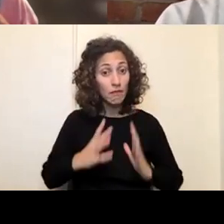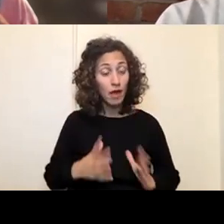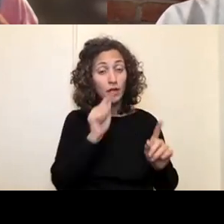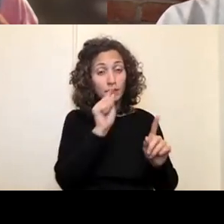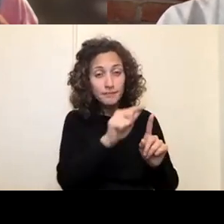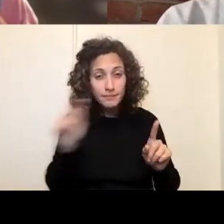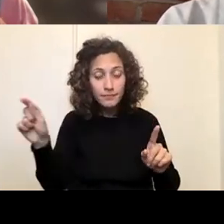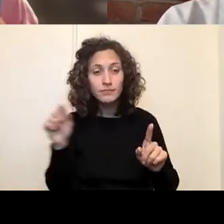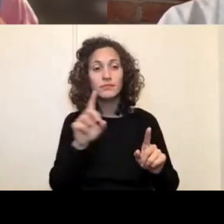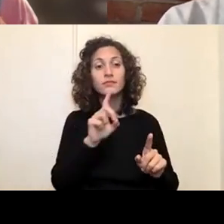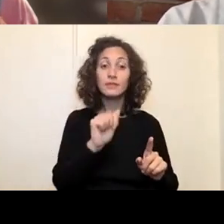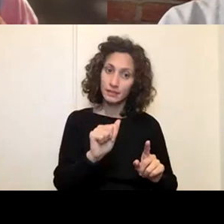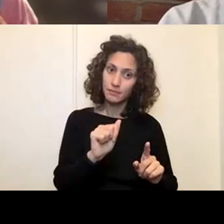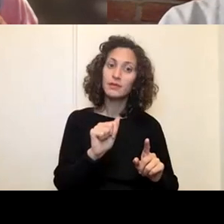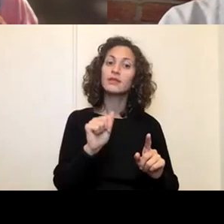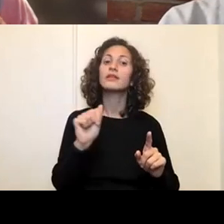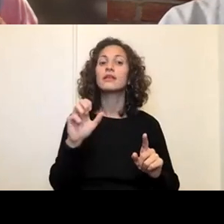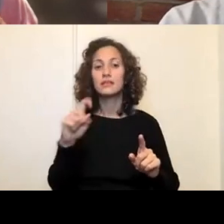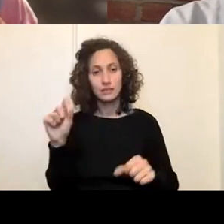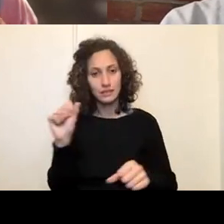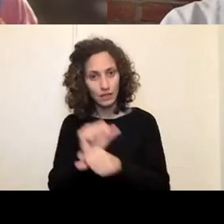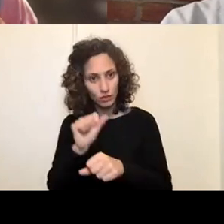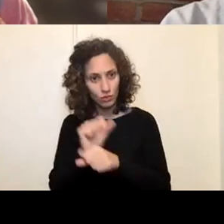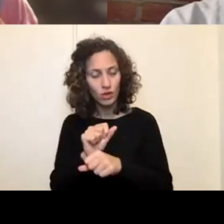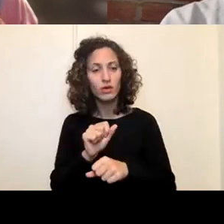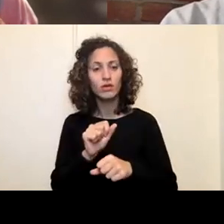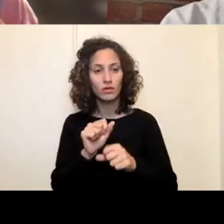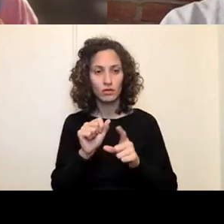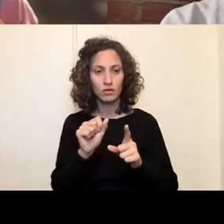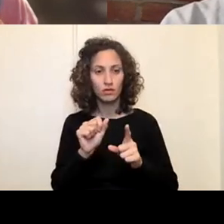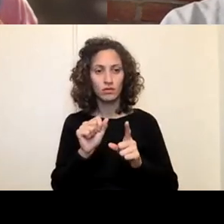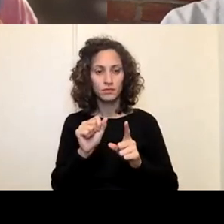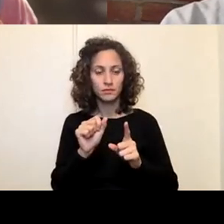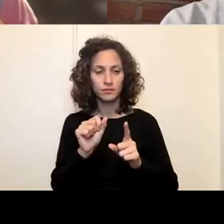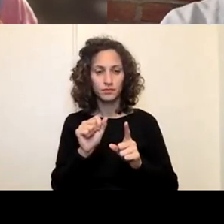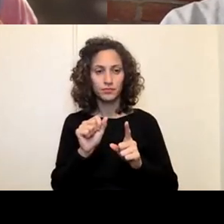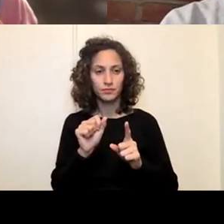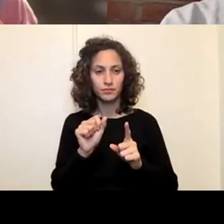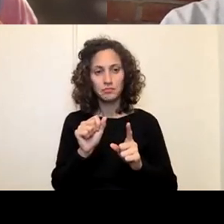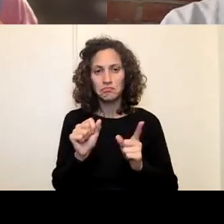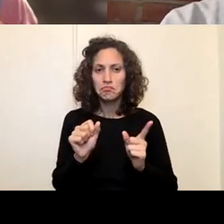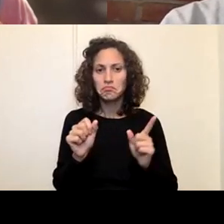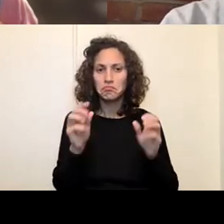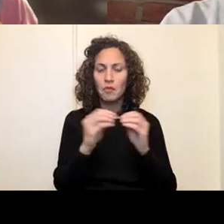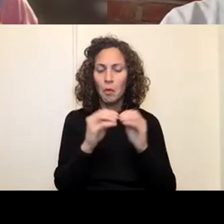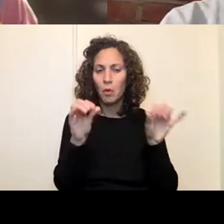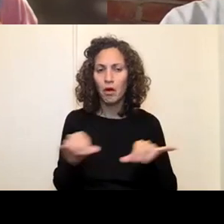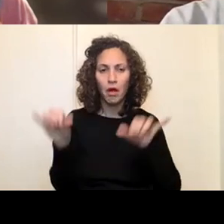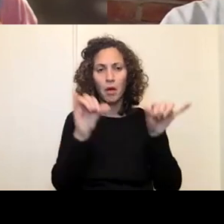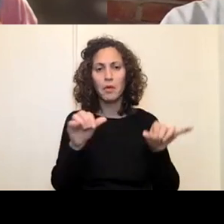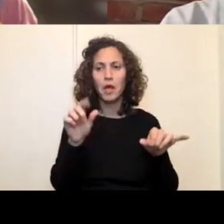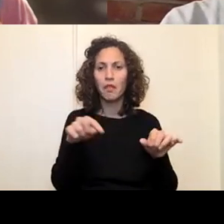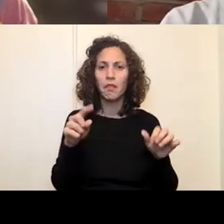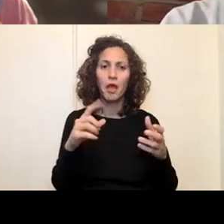disability and sex worker and people with disabilities going to see sex workers is more of the thing. It's more talked about,